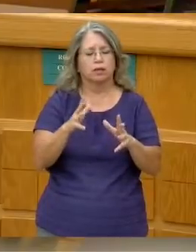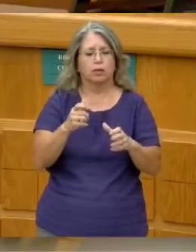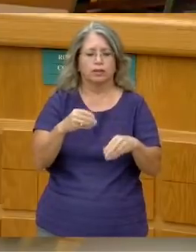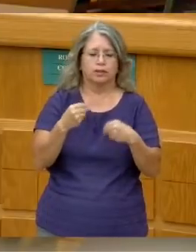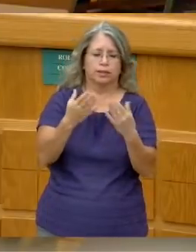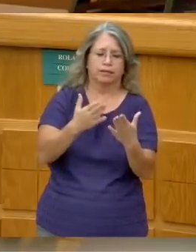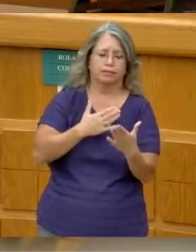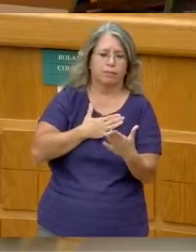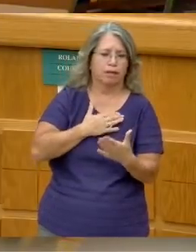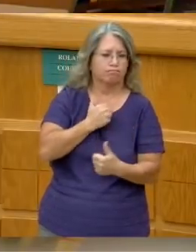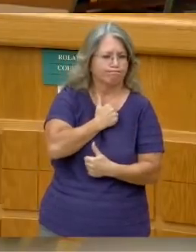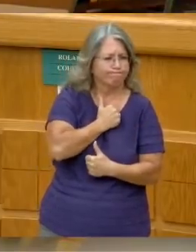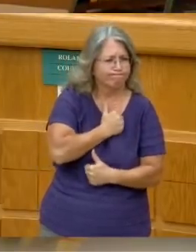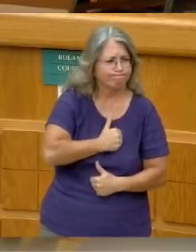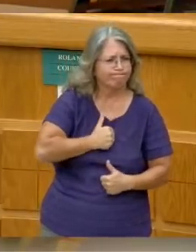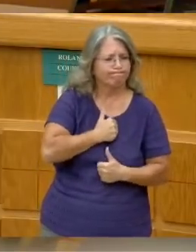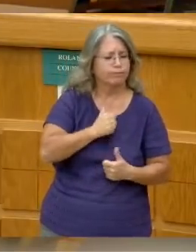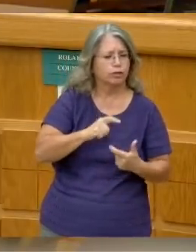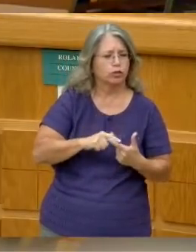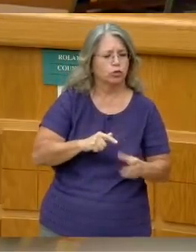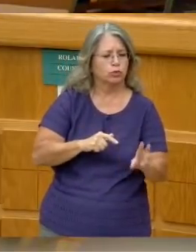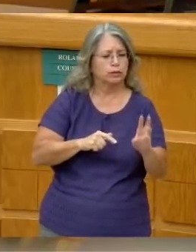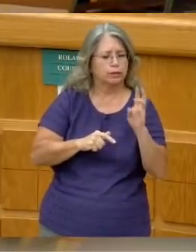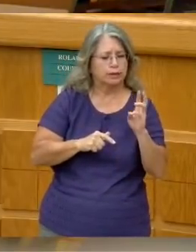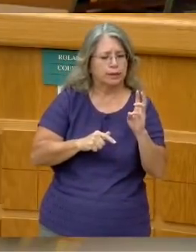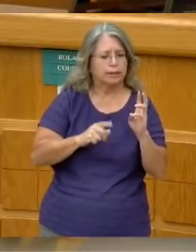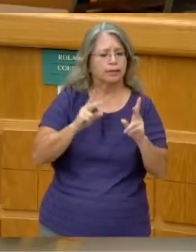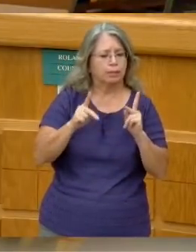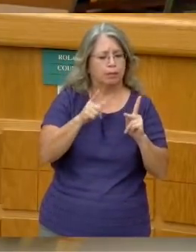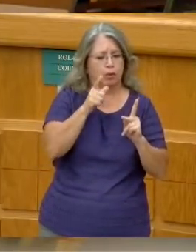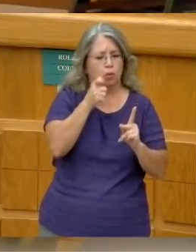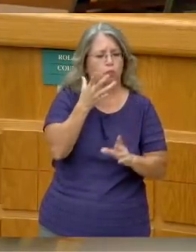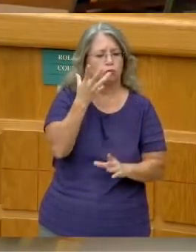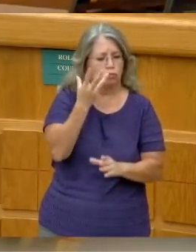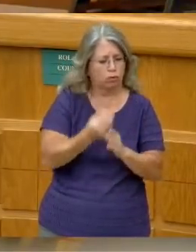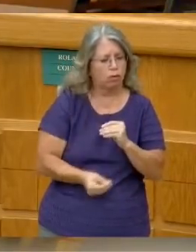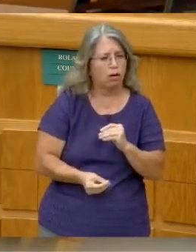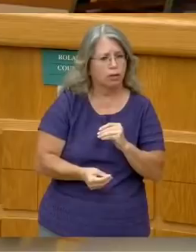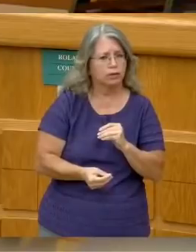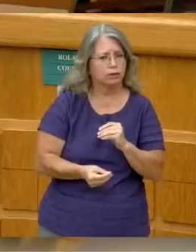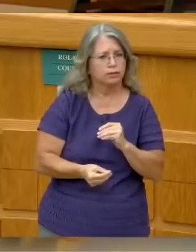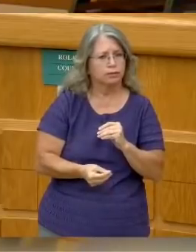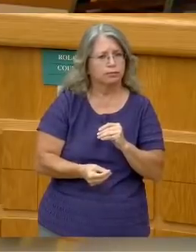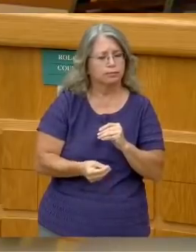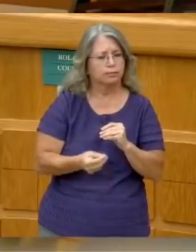the 6 individuals that lost their battle to COVID-19 today.